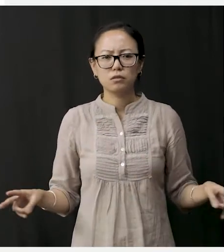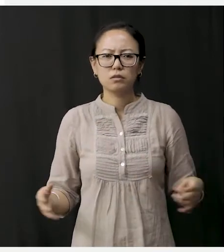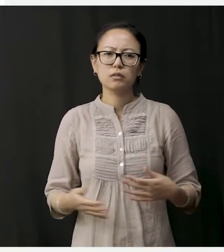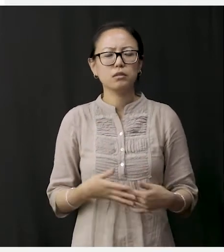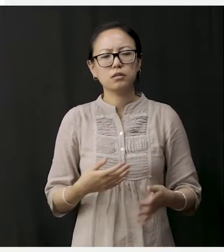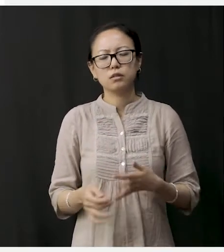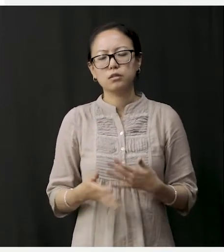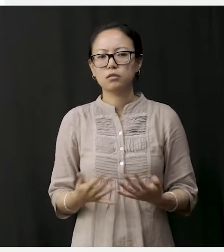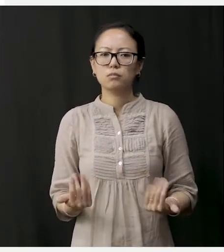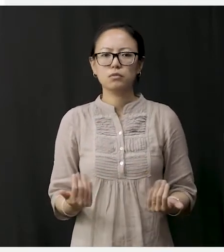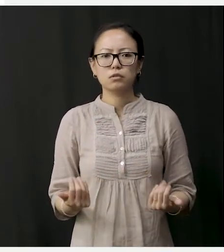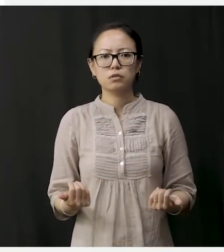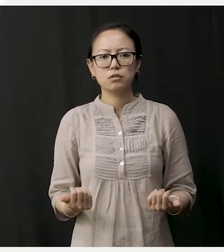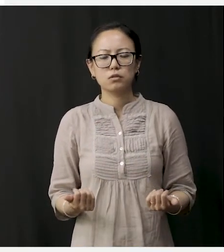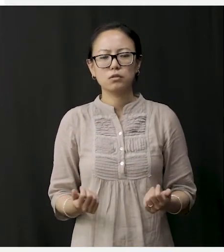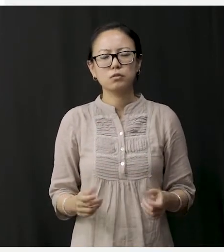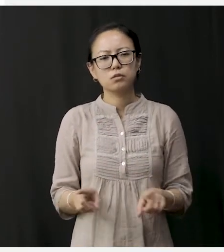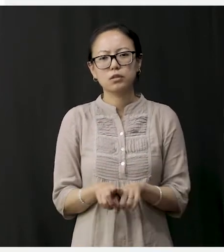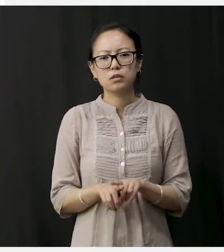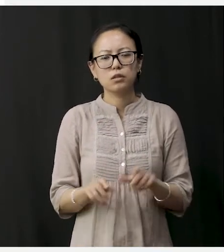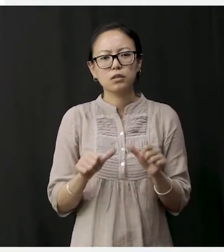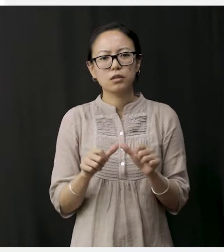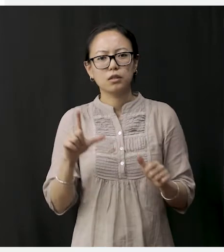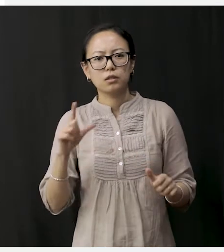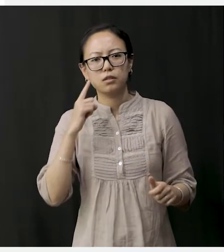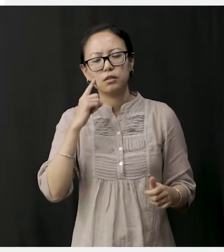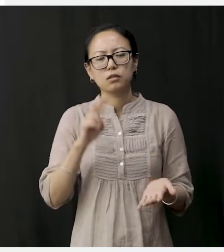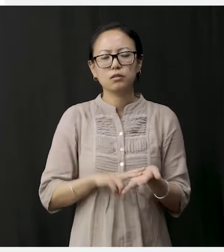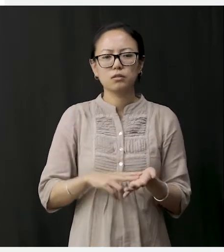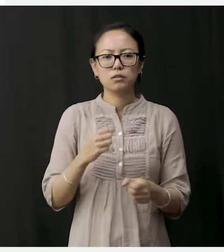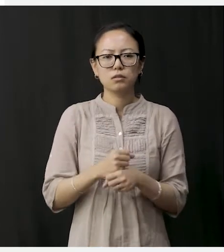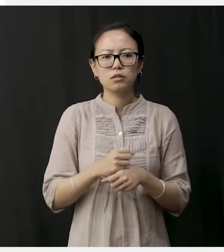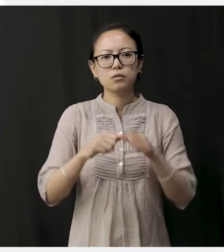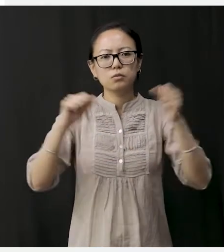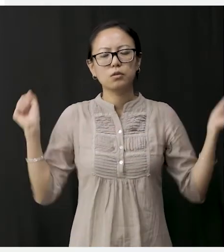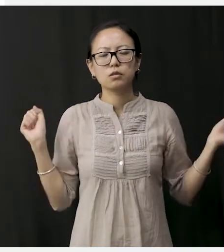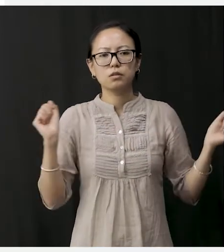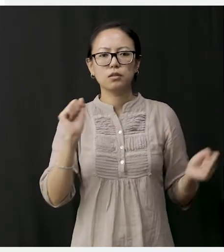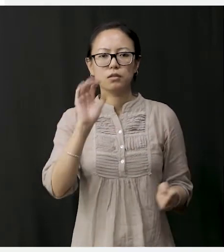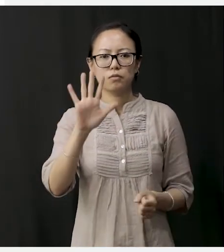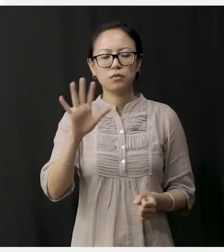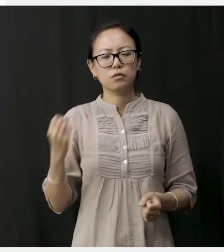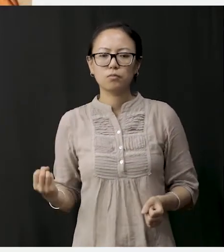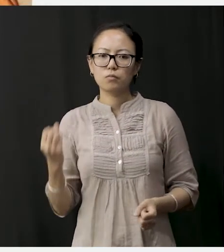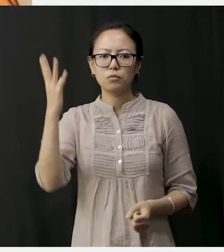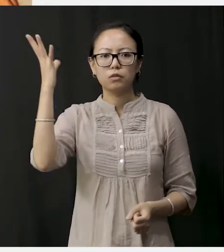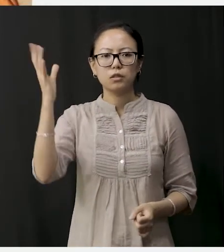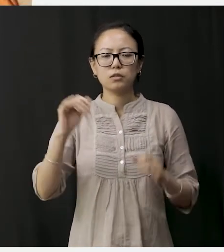that particular Saturday. So he woke up at 5:30 and then he reached the